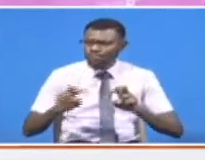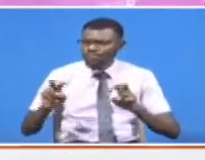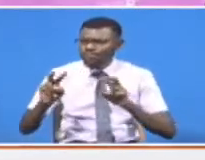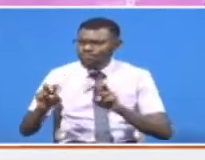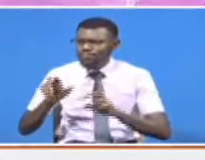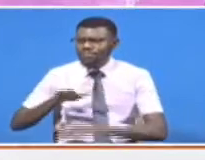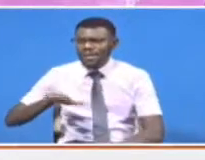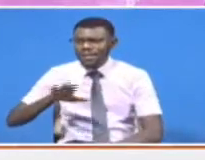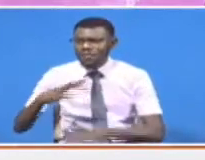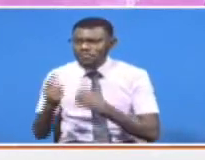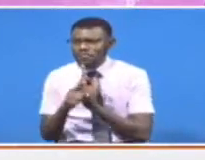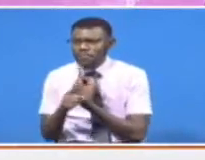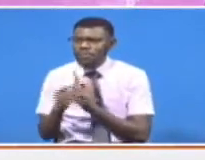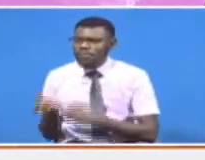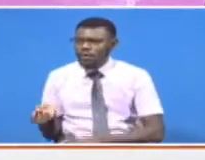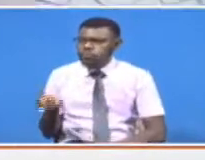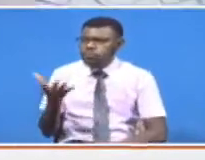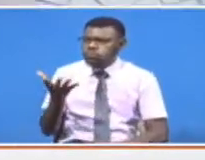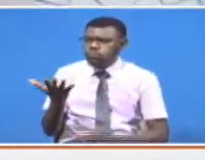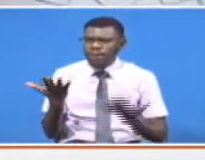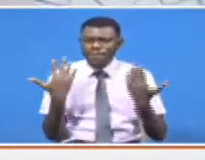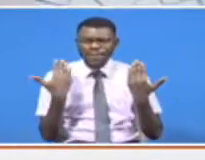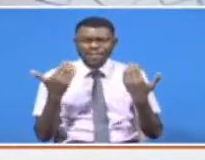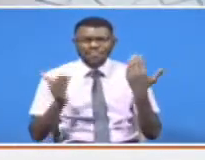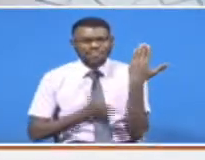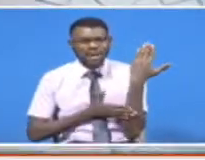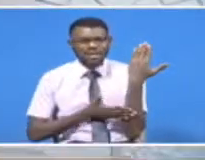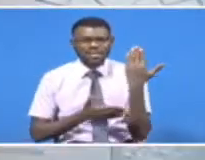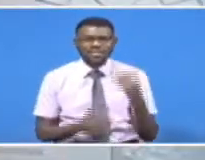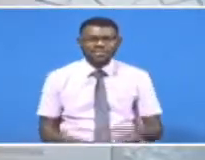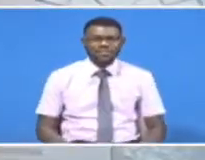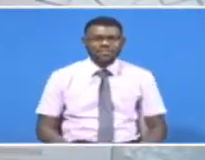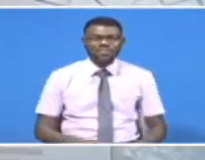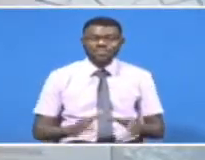and pollutants which are not going to. Na kampuni ya Kamari ya Sport Pesa.